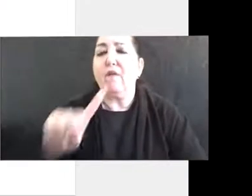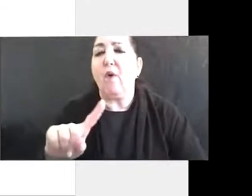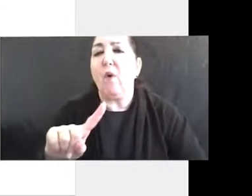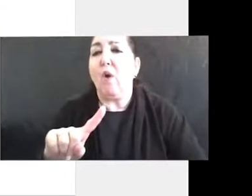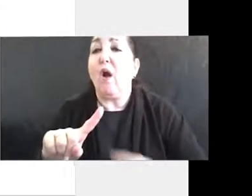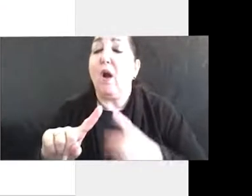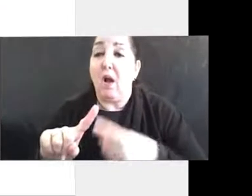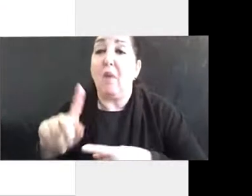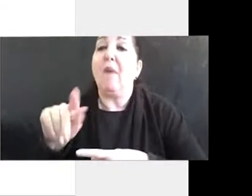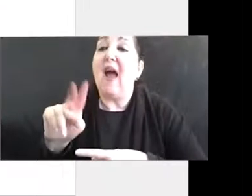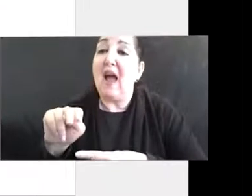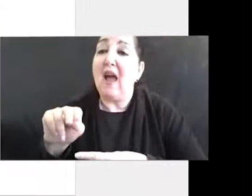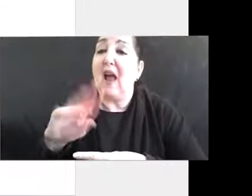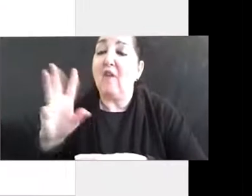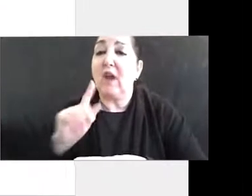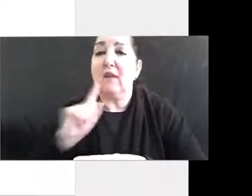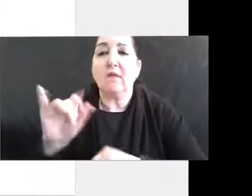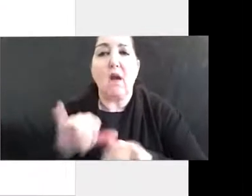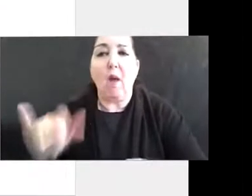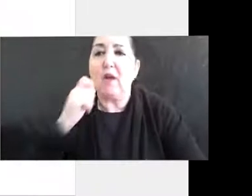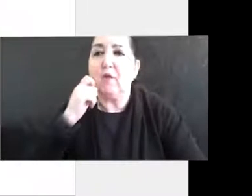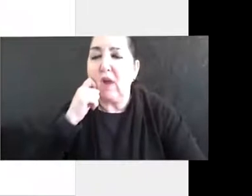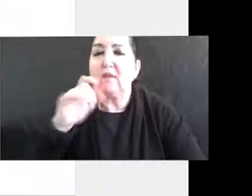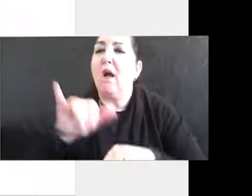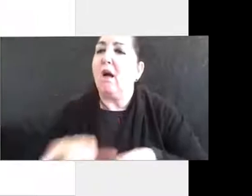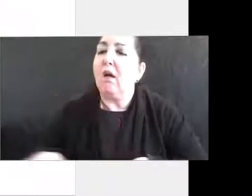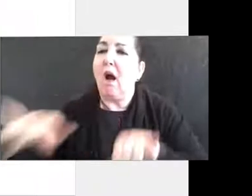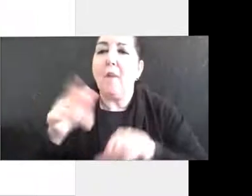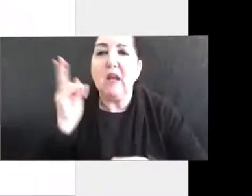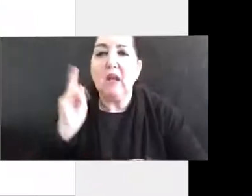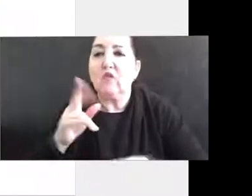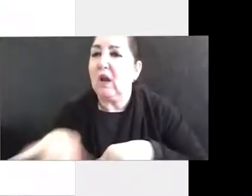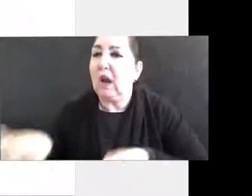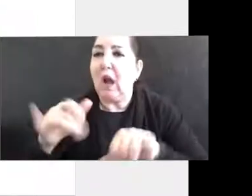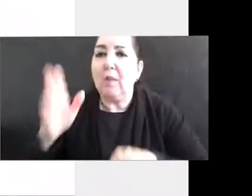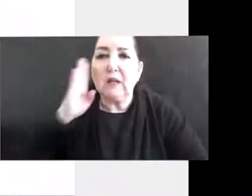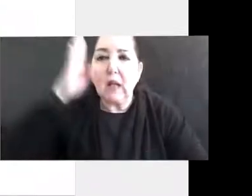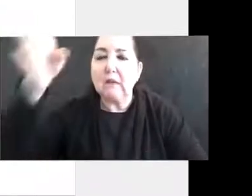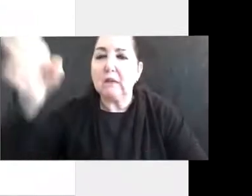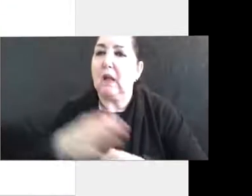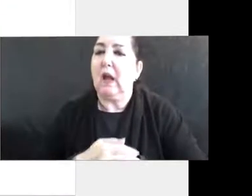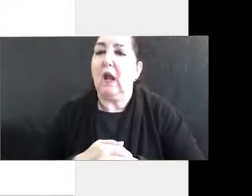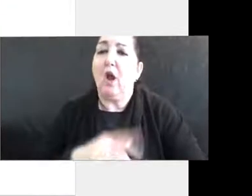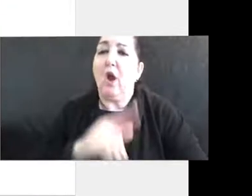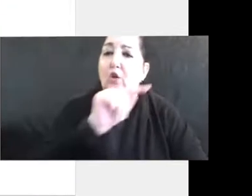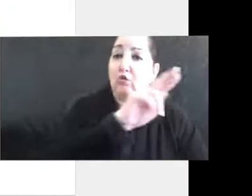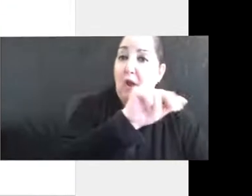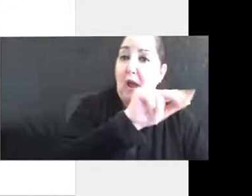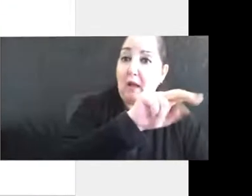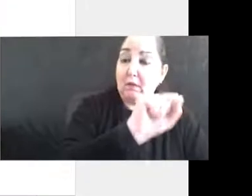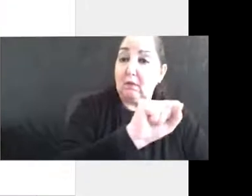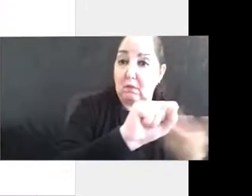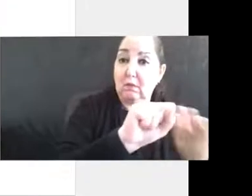for uniting peoples of African origin under a common race, history, and destiny, Trans-Africanism, while